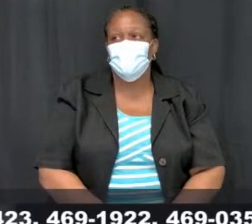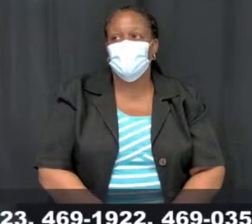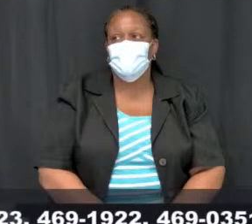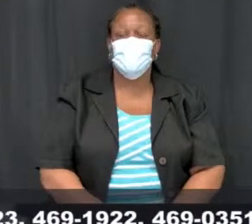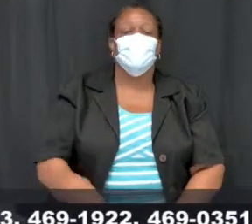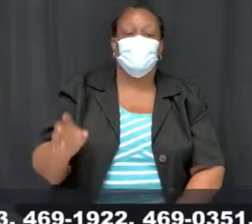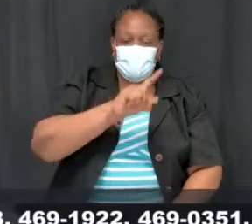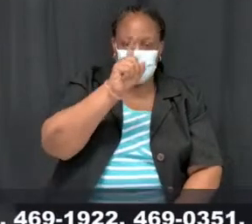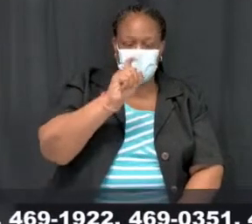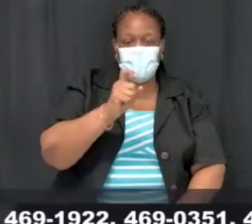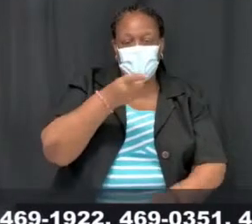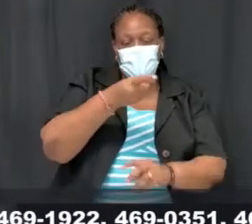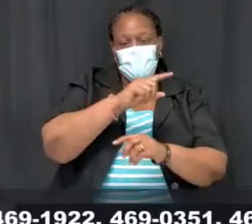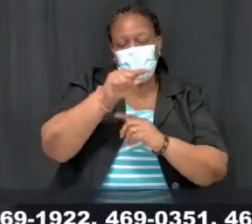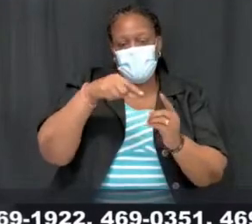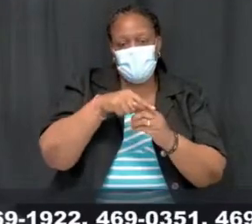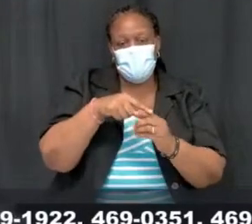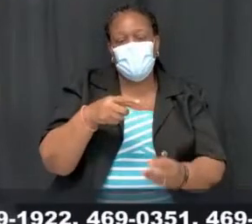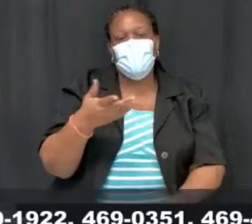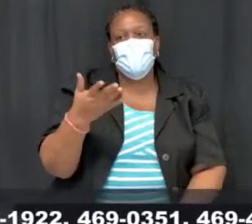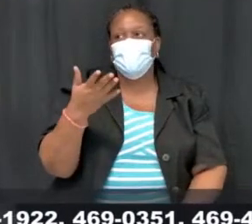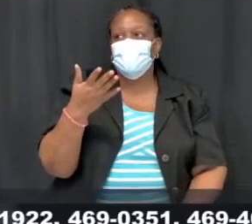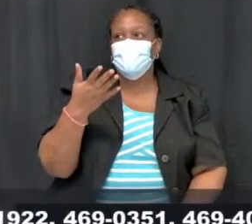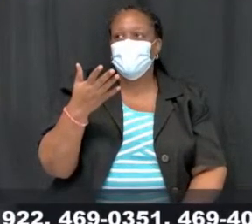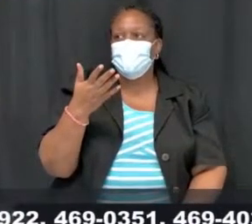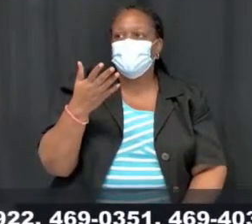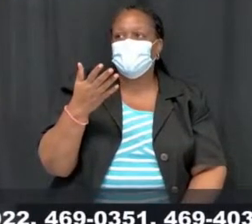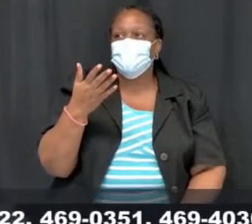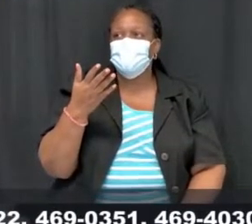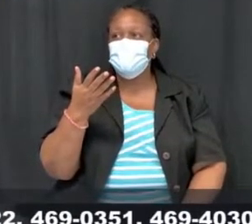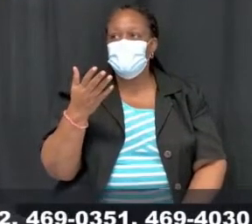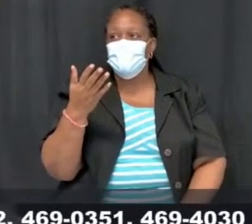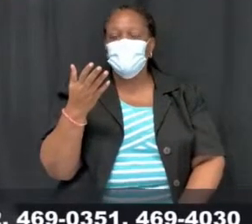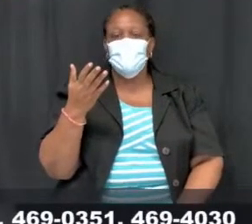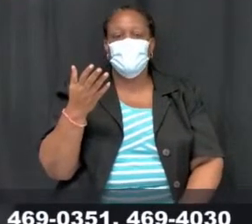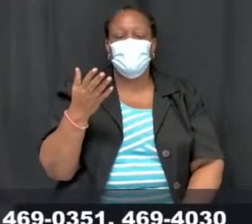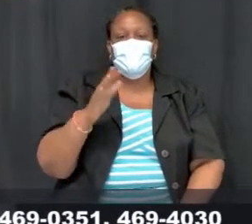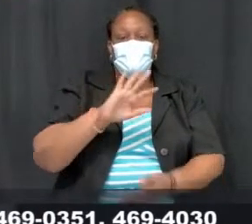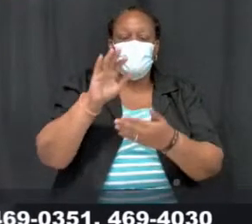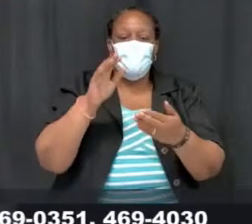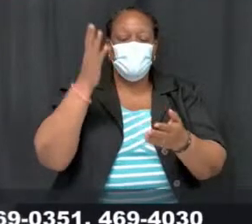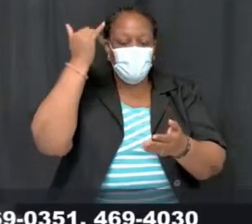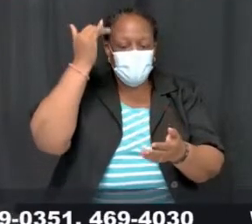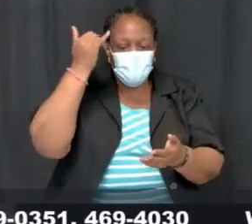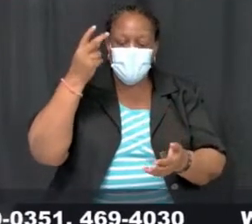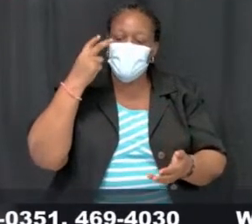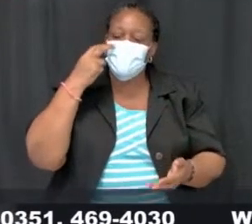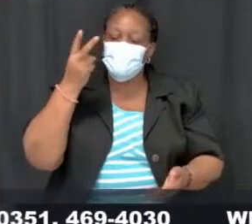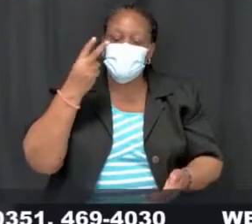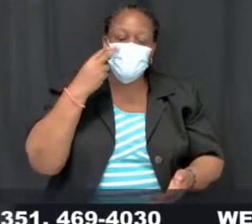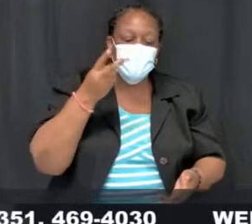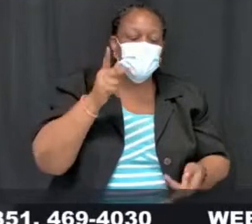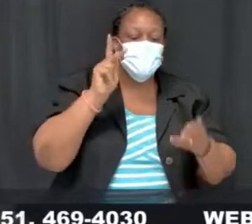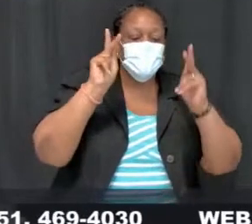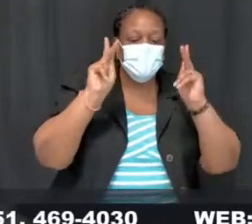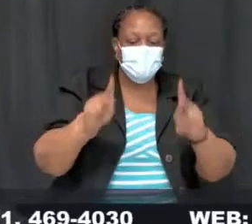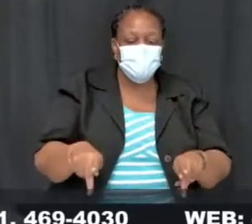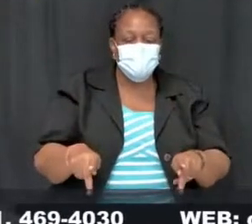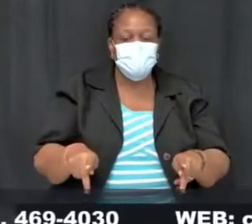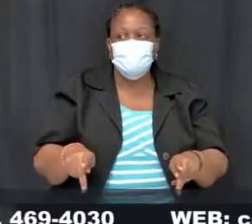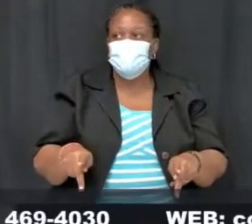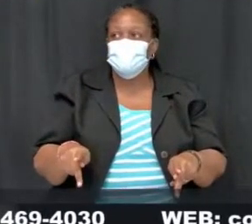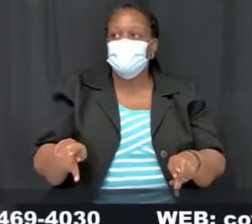inspect the property. Every property will not have the conducive environment to facilitate a clear separation from